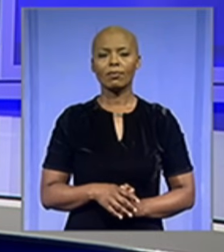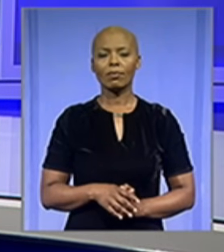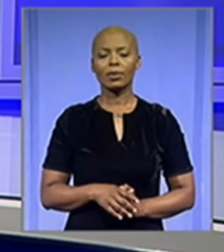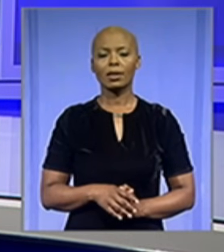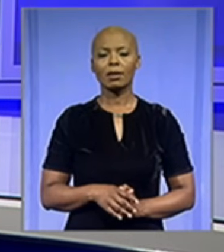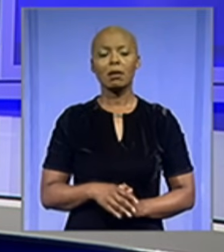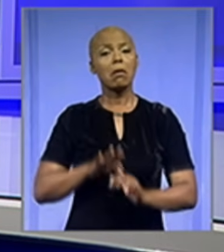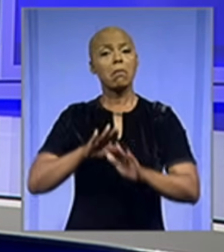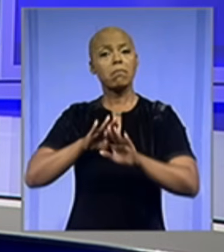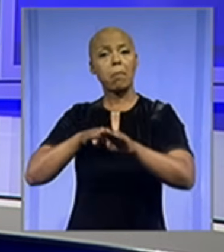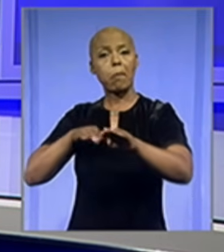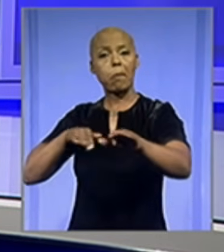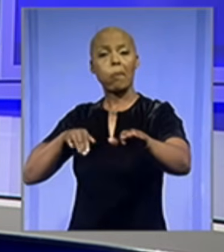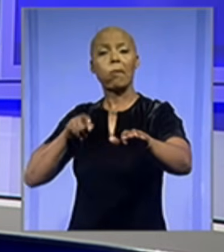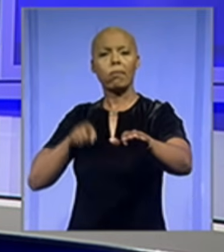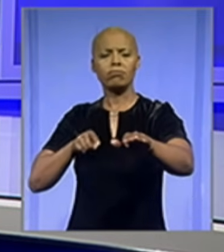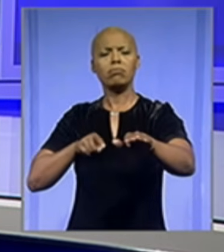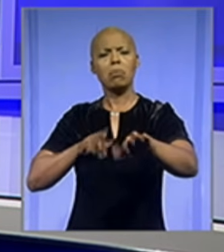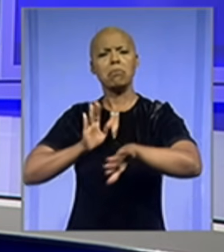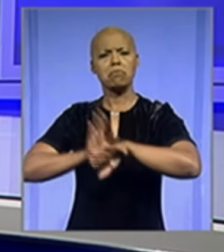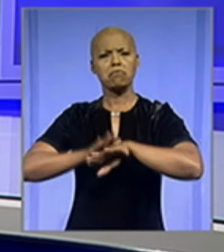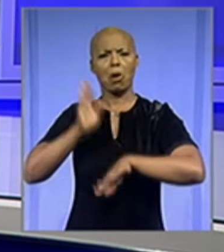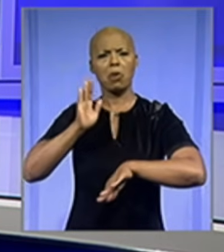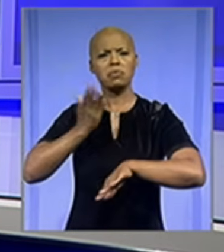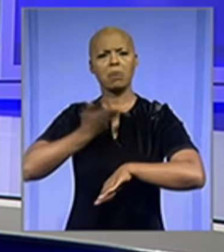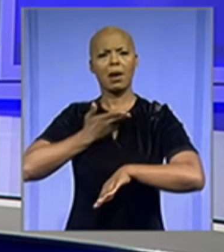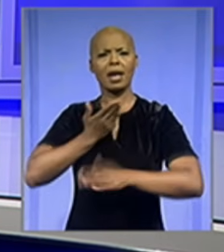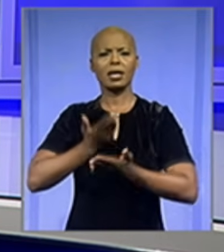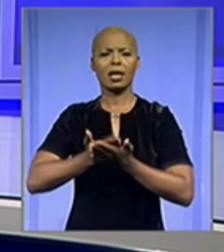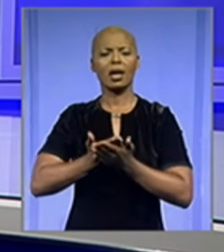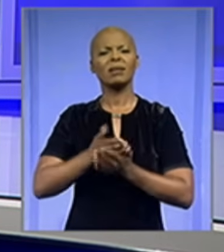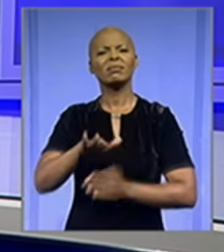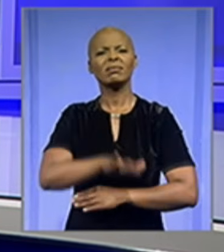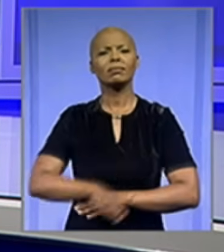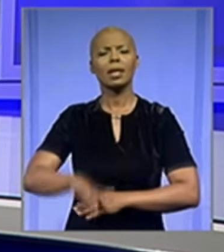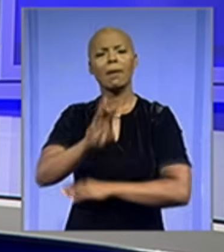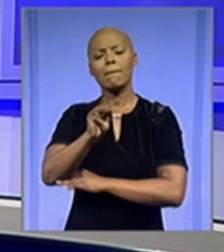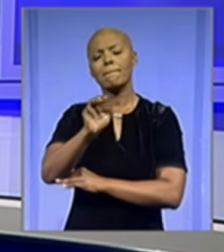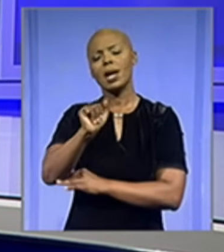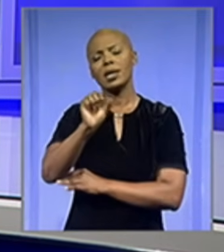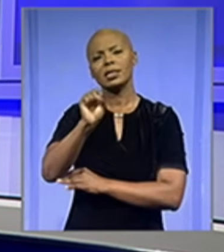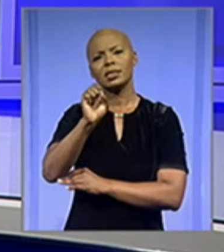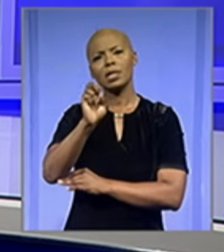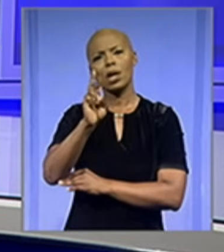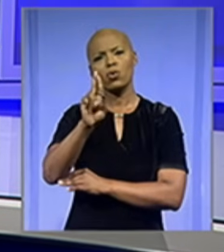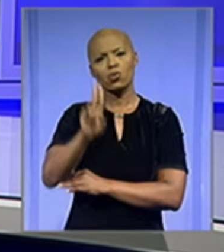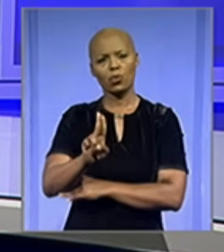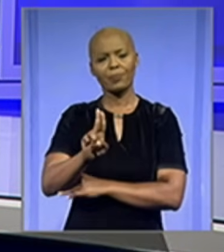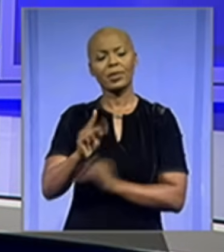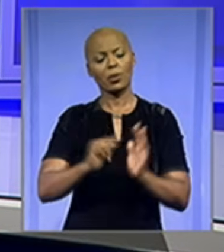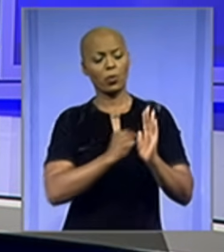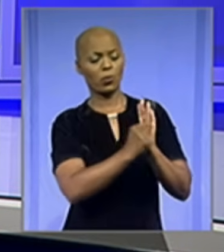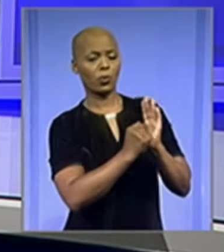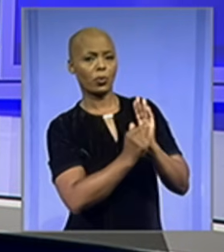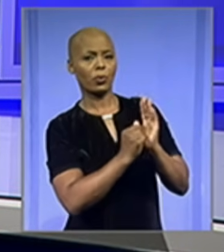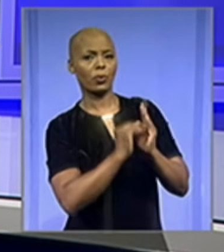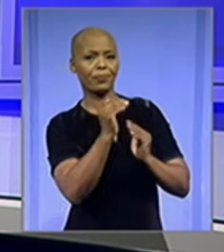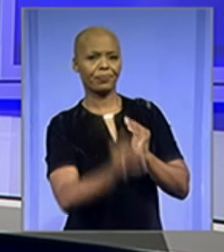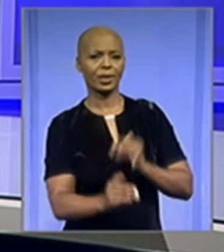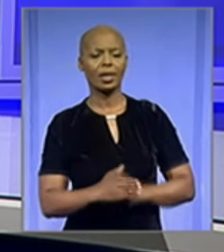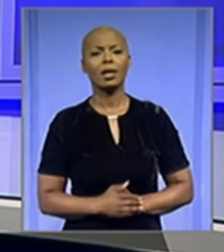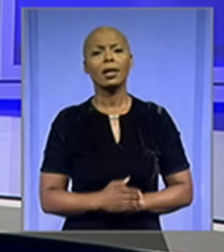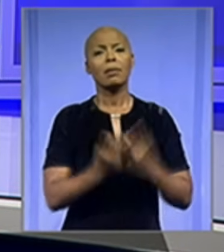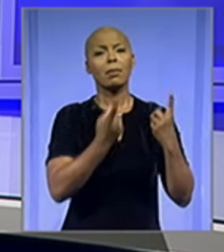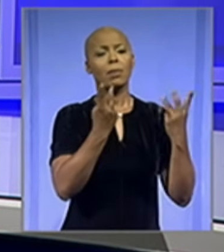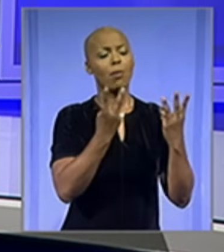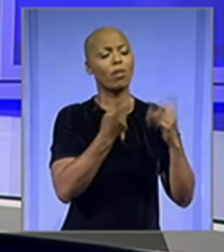Pharakano e solofetse go oketsega kwa kgorong ya molelwane ya Maseru mo bokhutlong jono jwa beke. Baagi ba Lesotho ba ba nnang mono